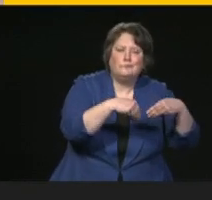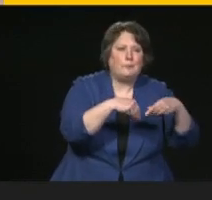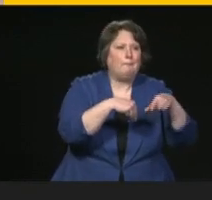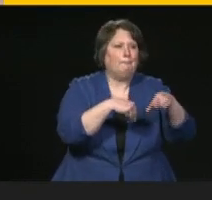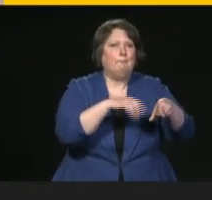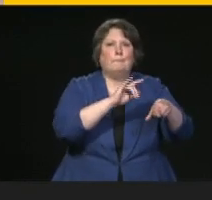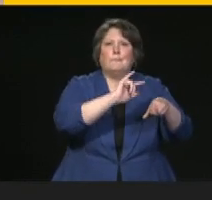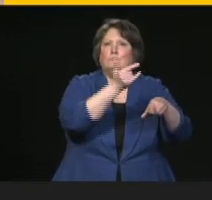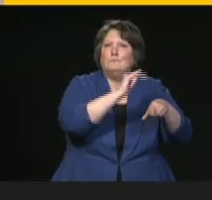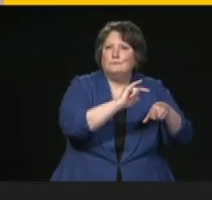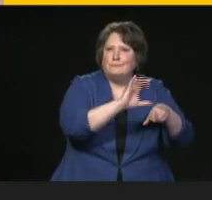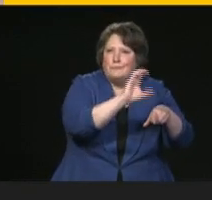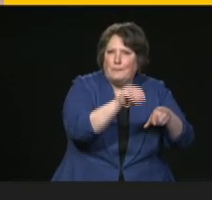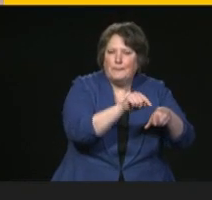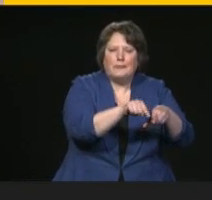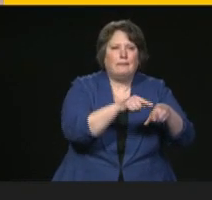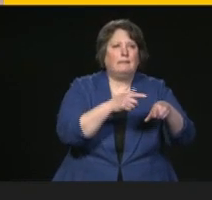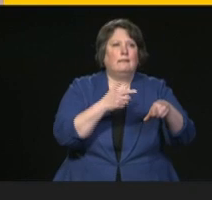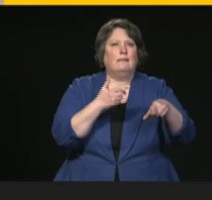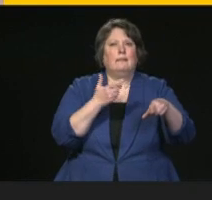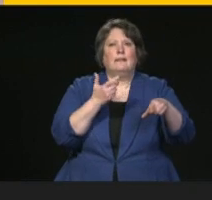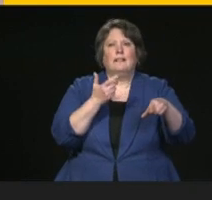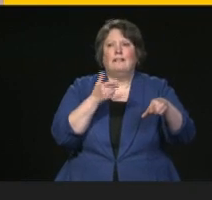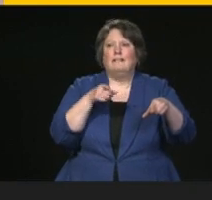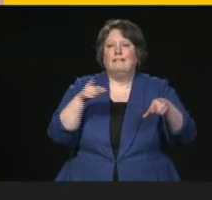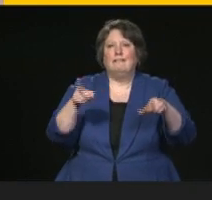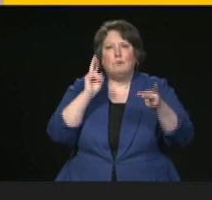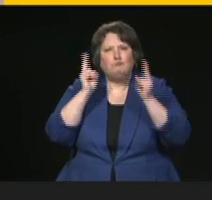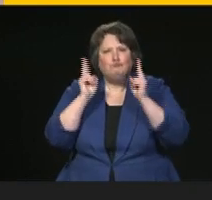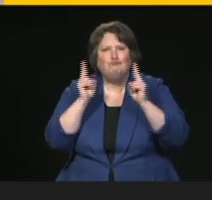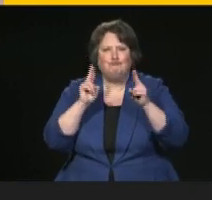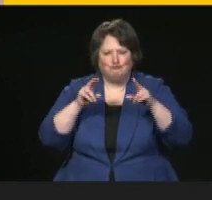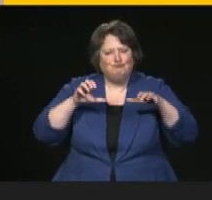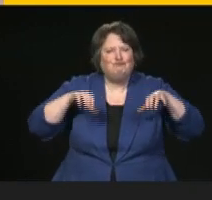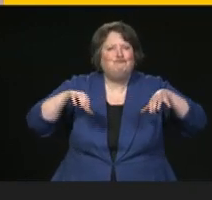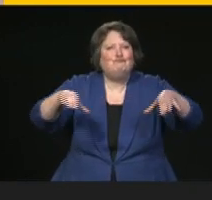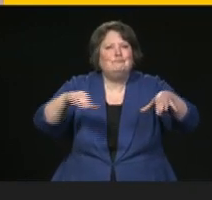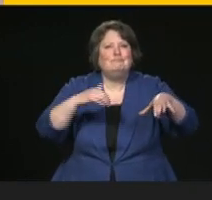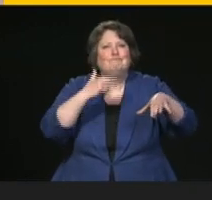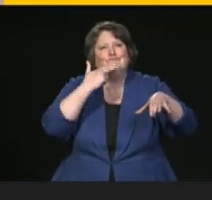and salons, and many other small businesses that make our country so great.